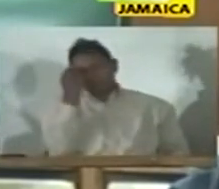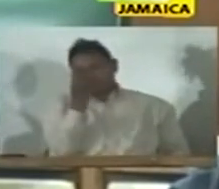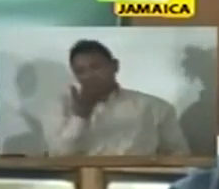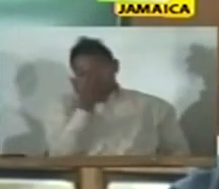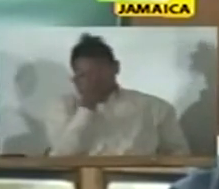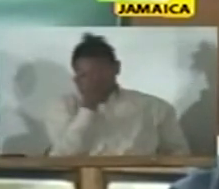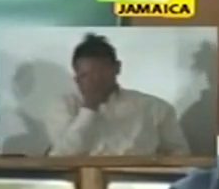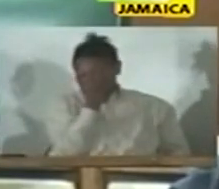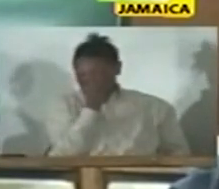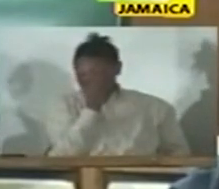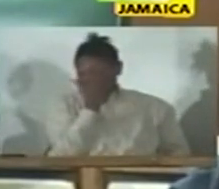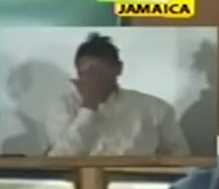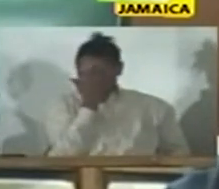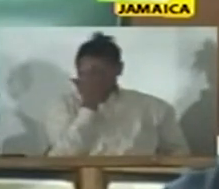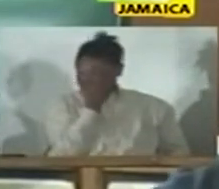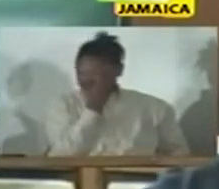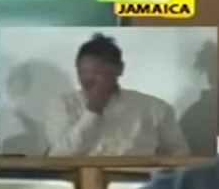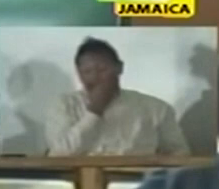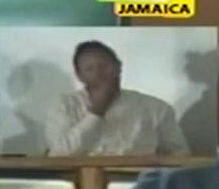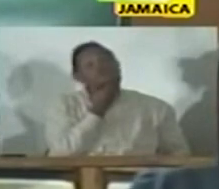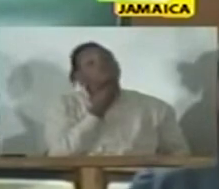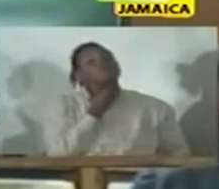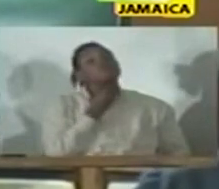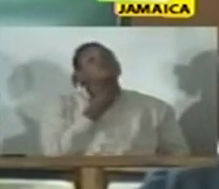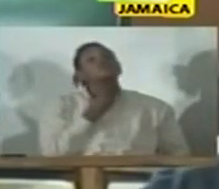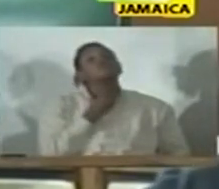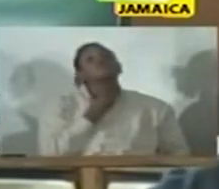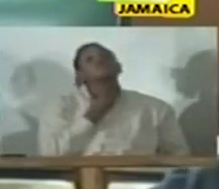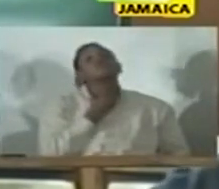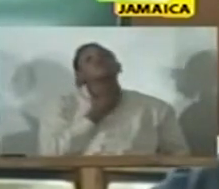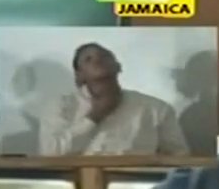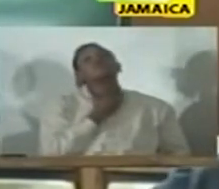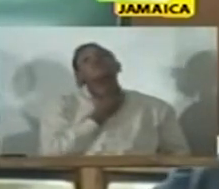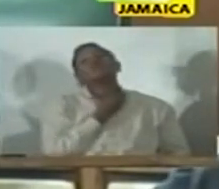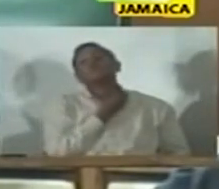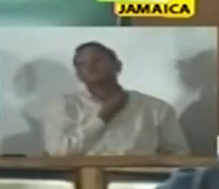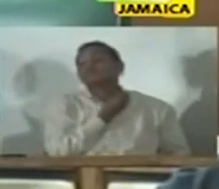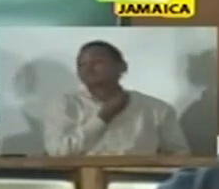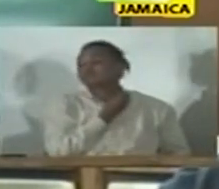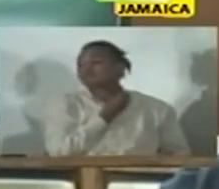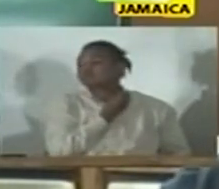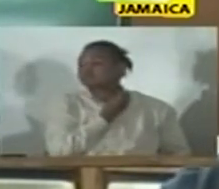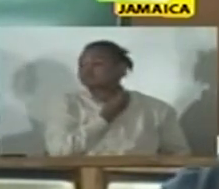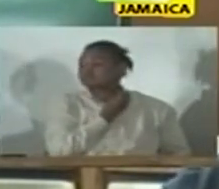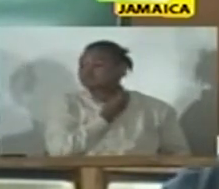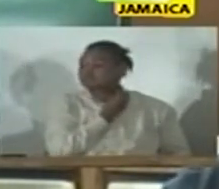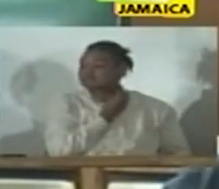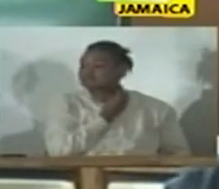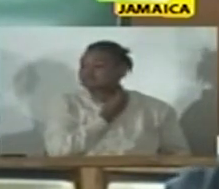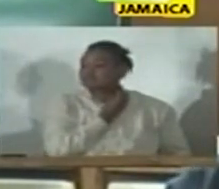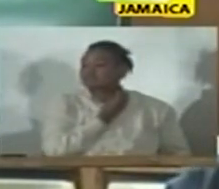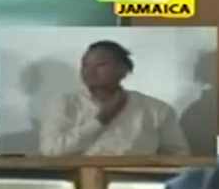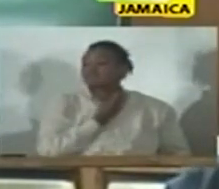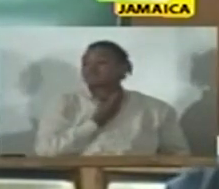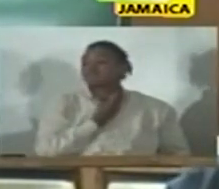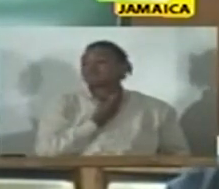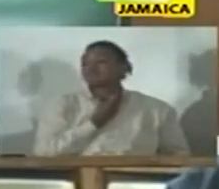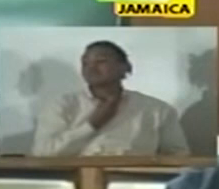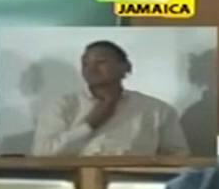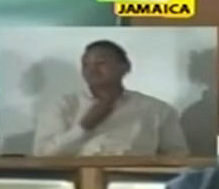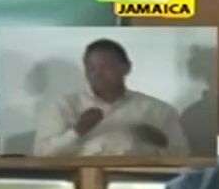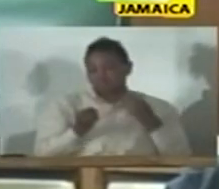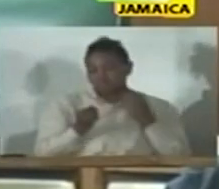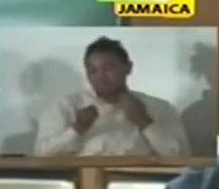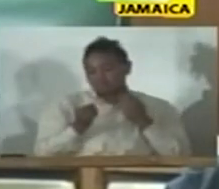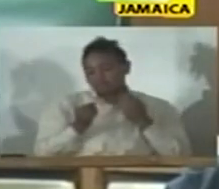to highlight another comment as made by our distinguished Senator